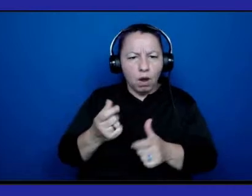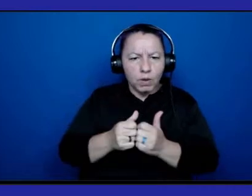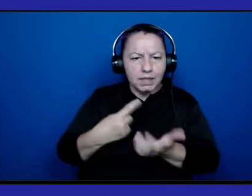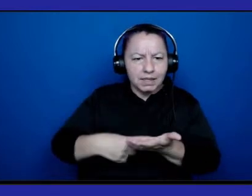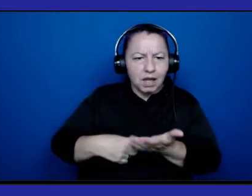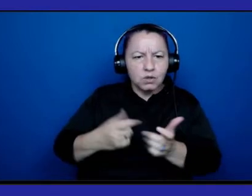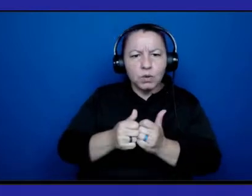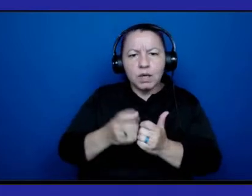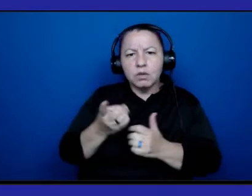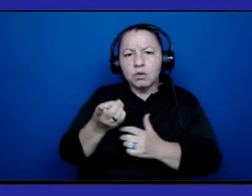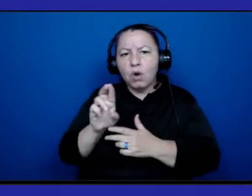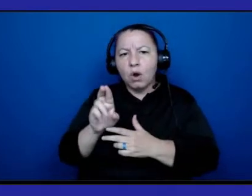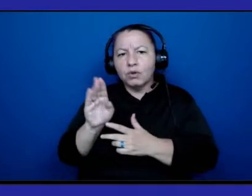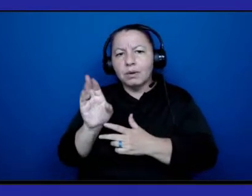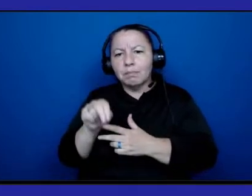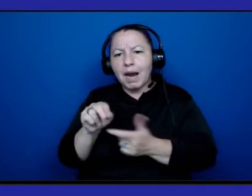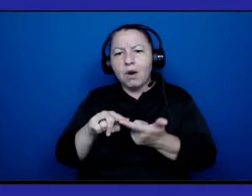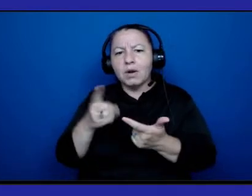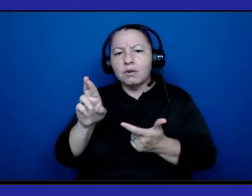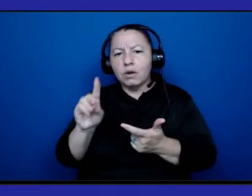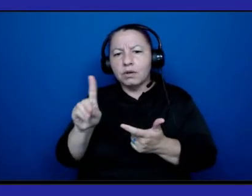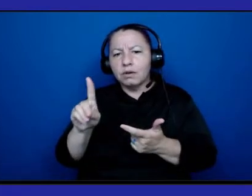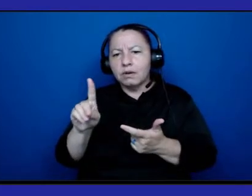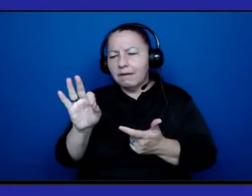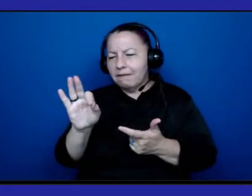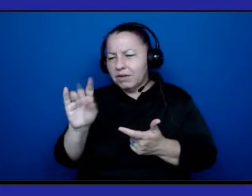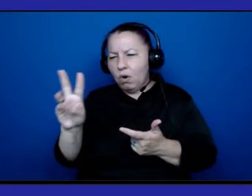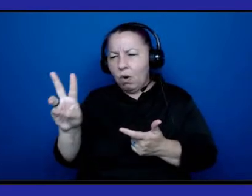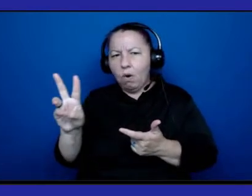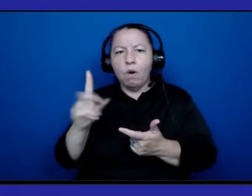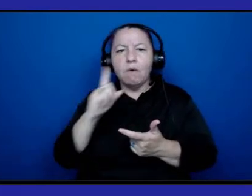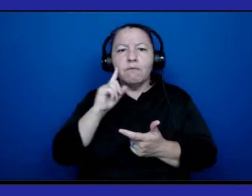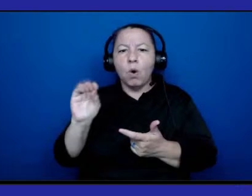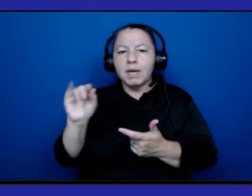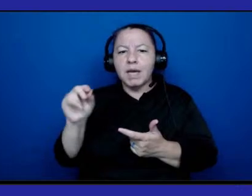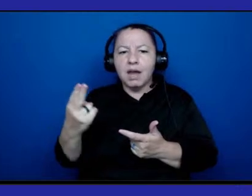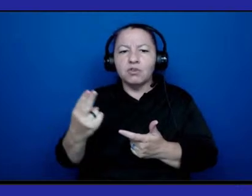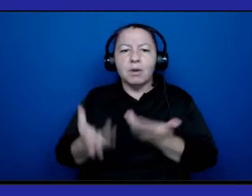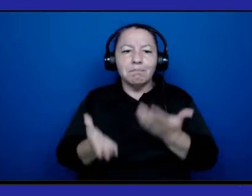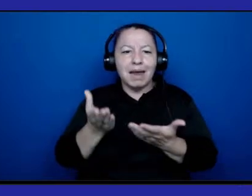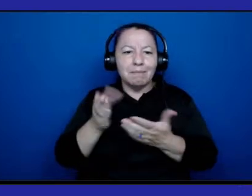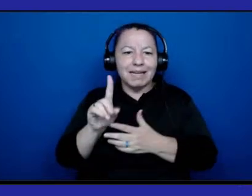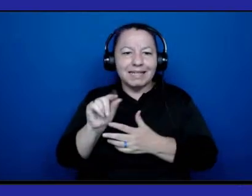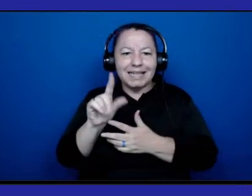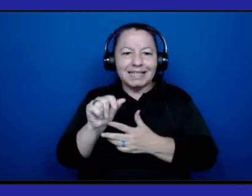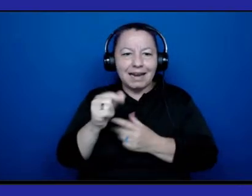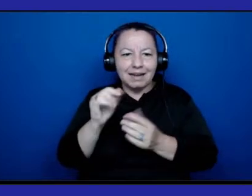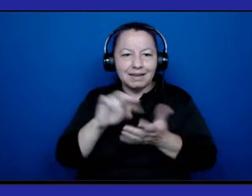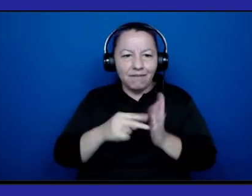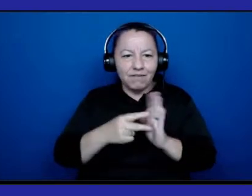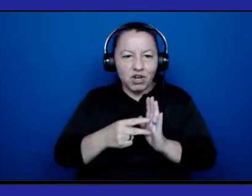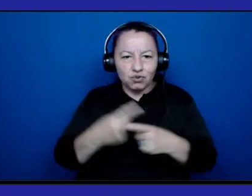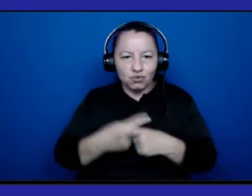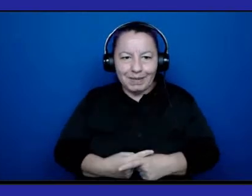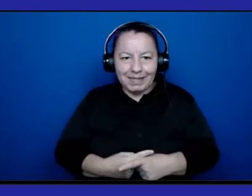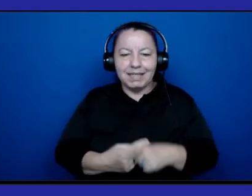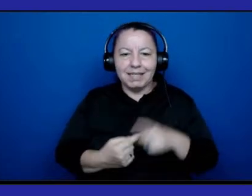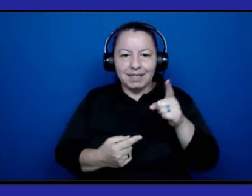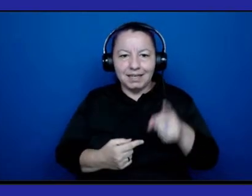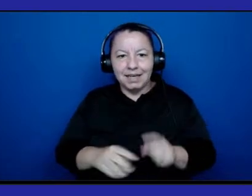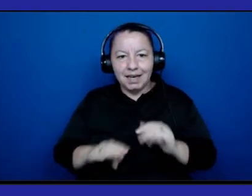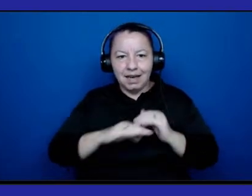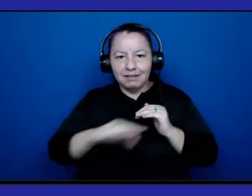Dr. Fatal and OBH, this might be a data definition discrepancy. It's flat. This should